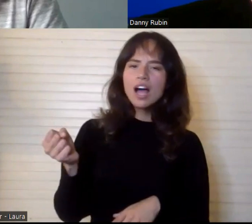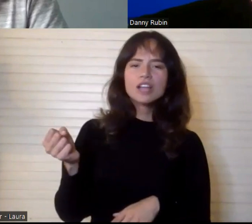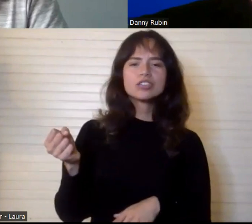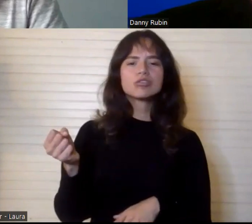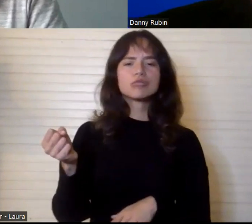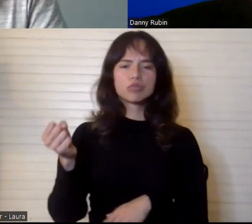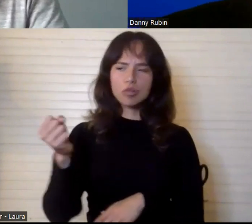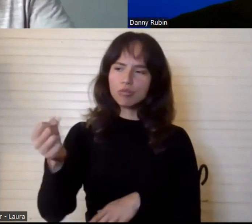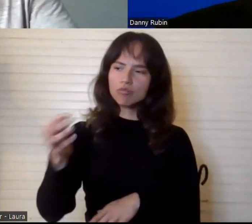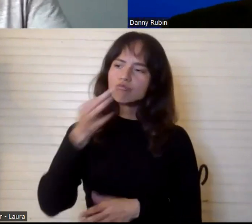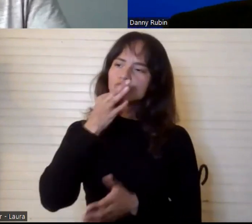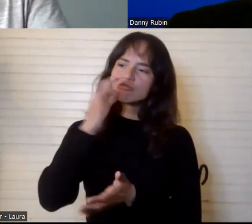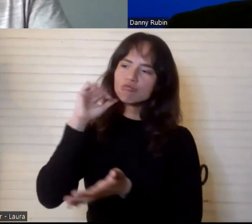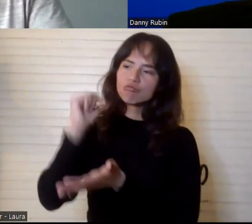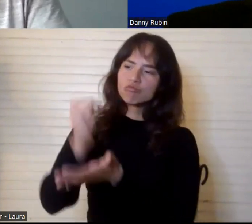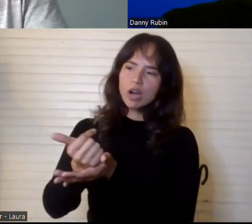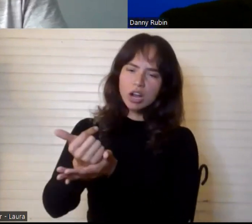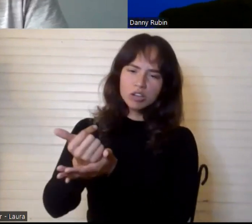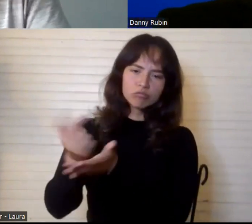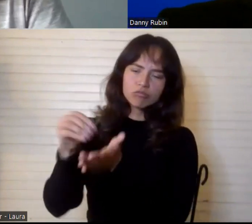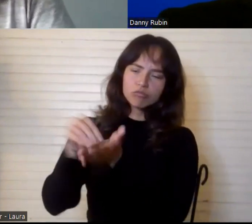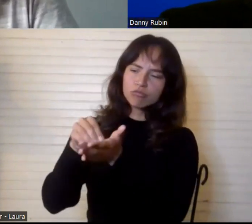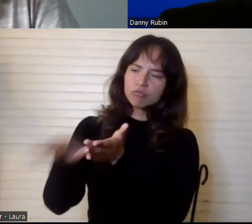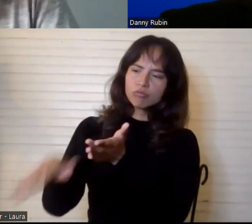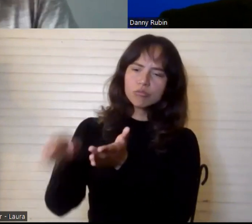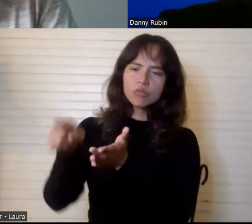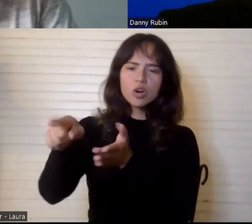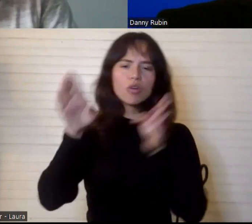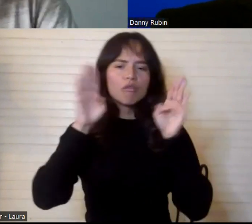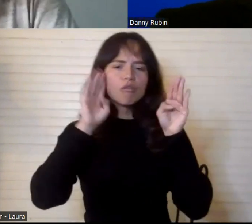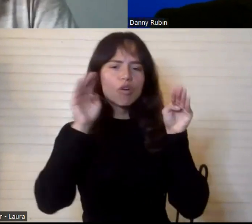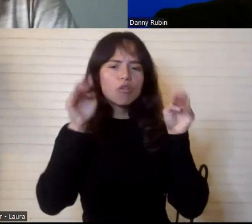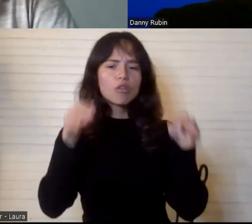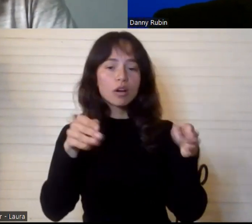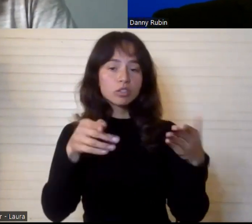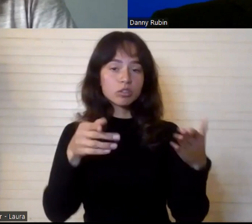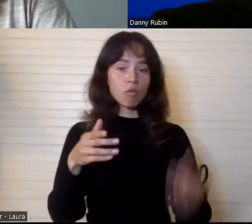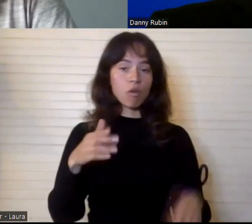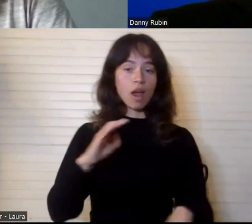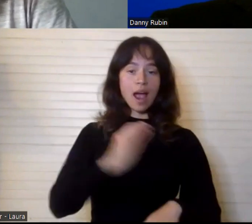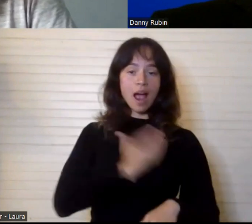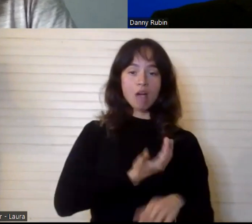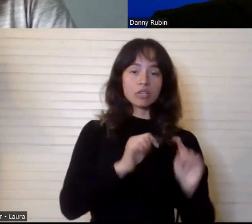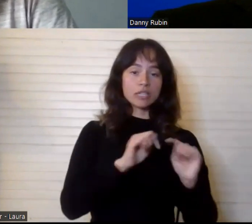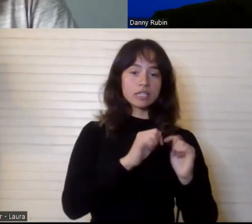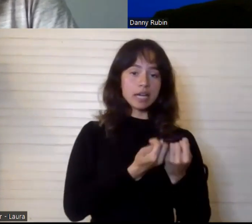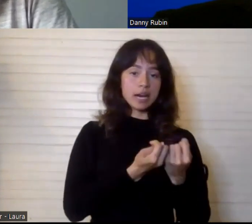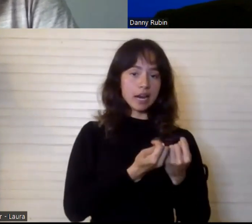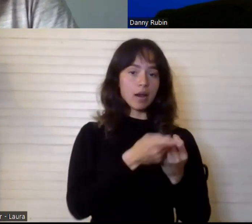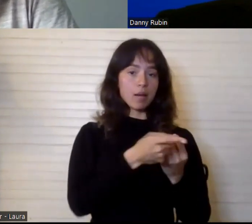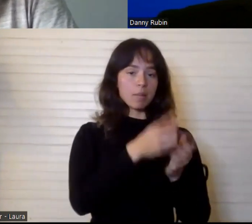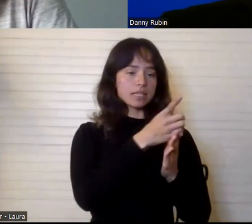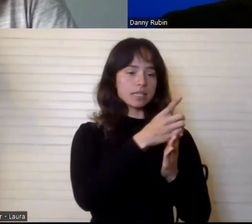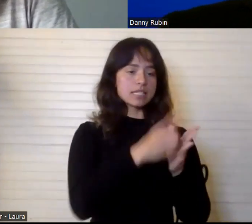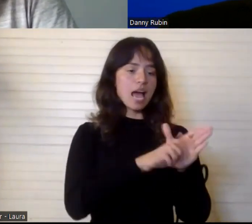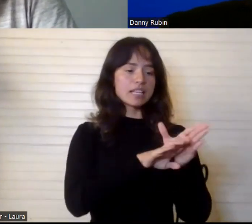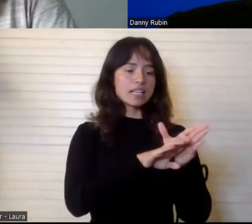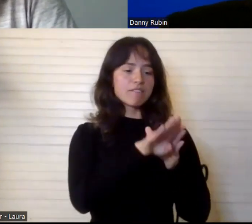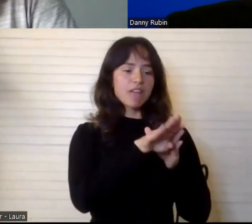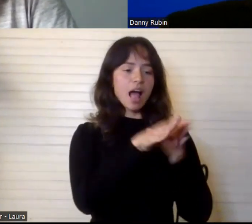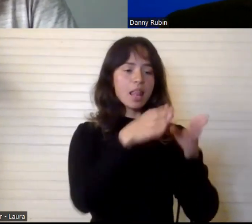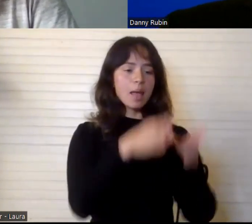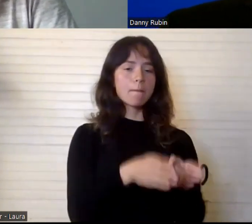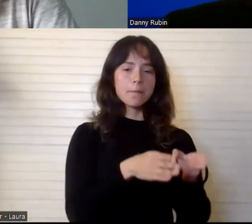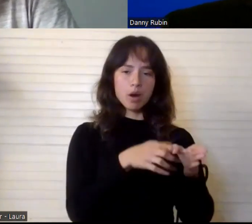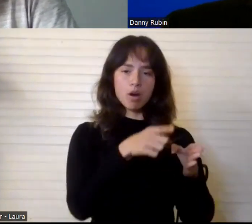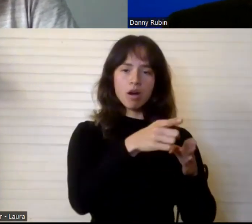focus on, most web developers, at least those that we have on our team, most of them have at minimum a bachelor's degree in